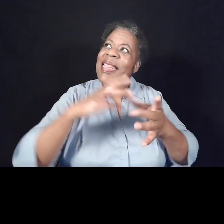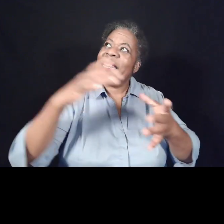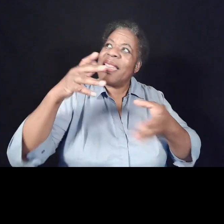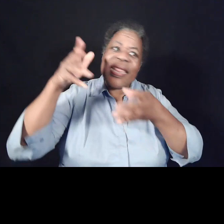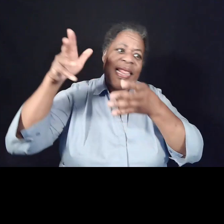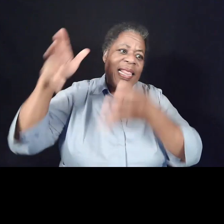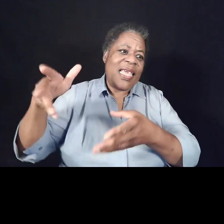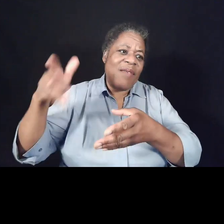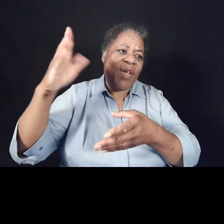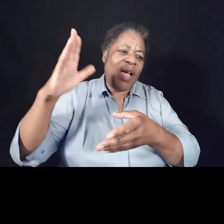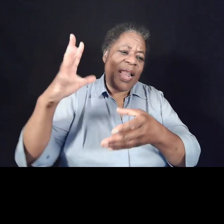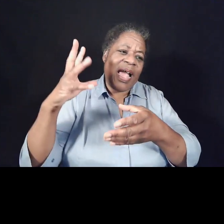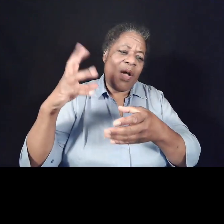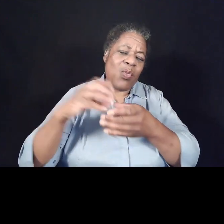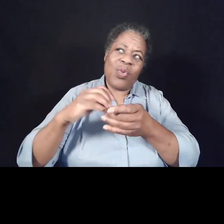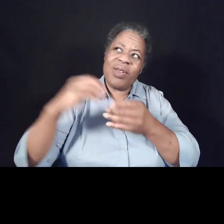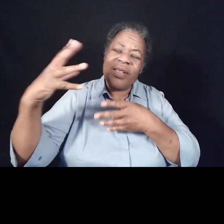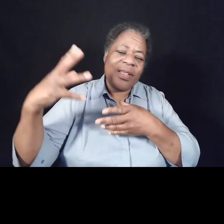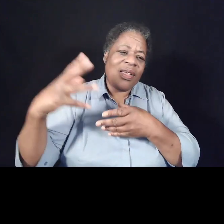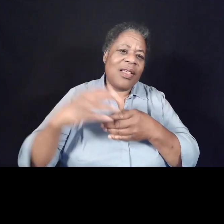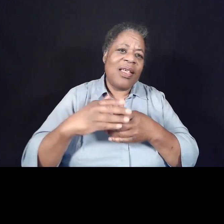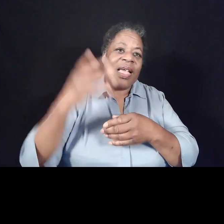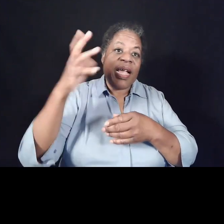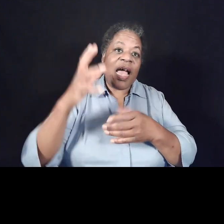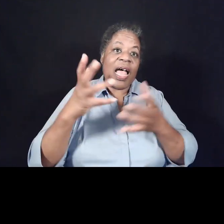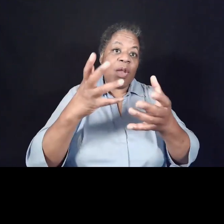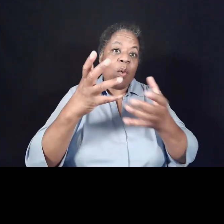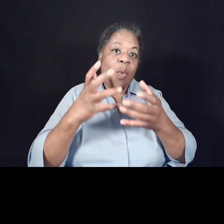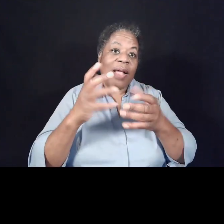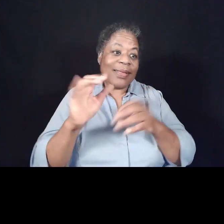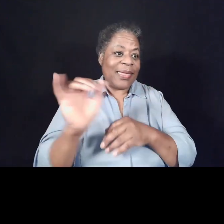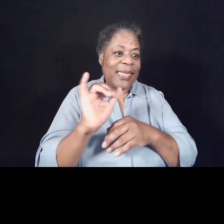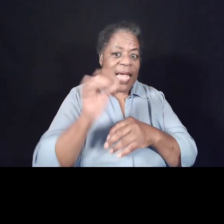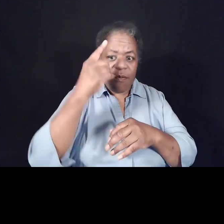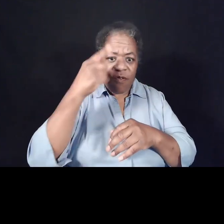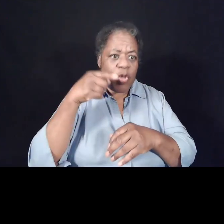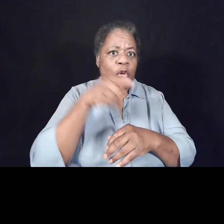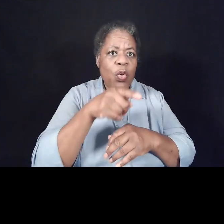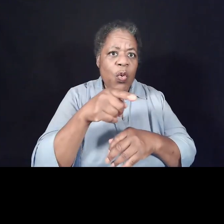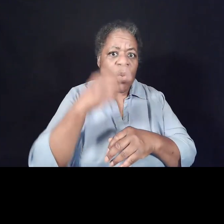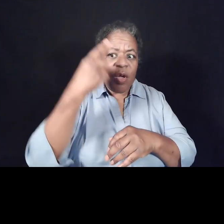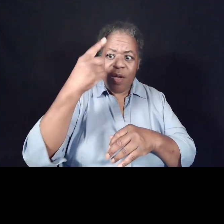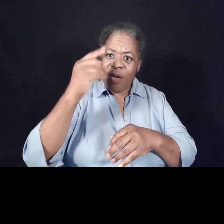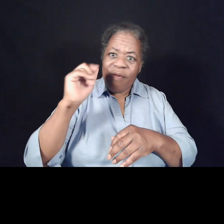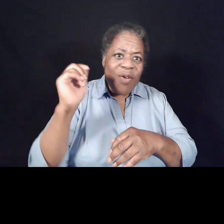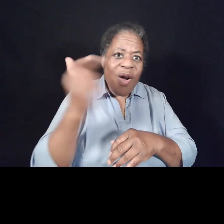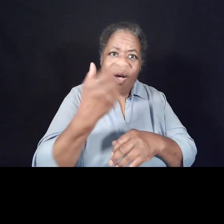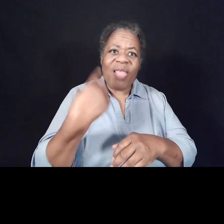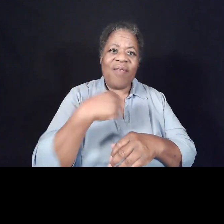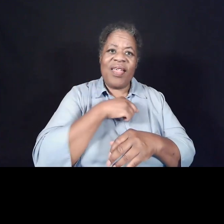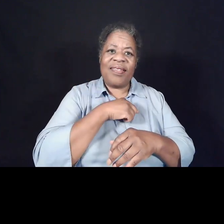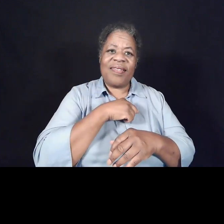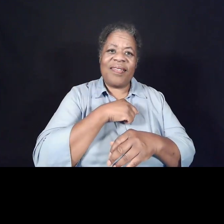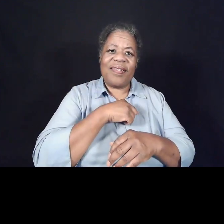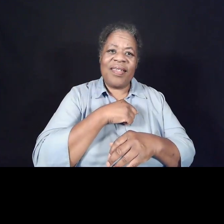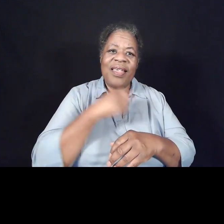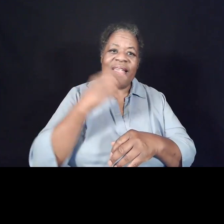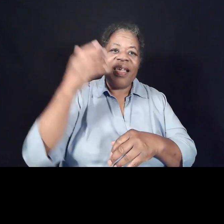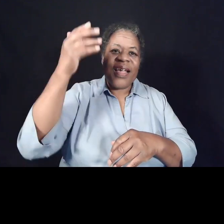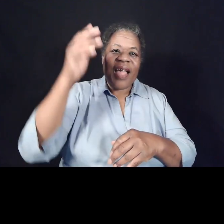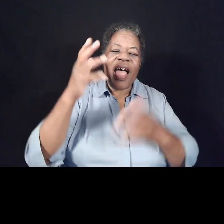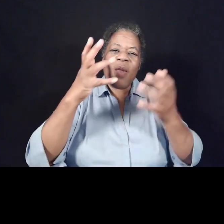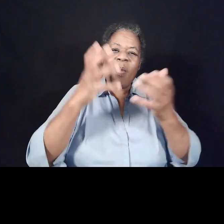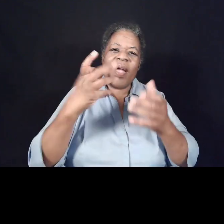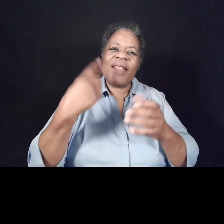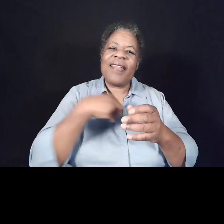picture. God wants those same things for you, for all of us. But God wants us to